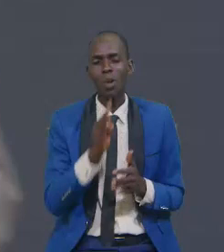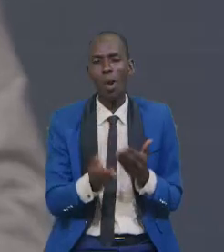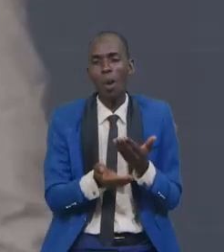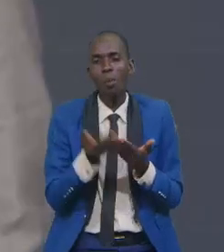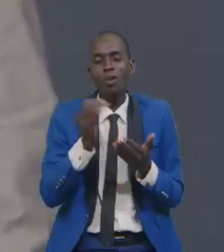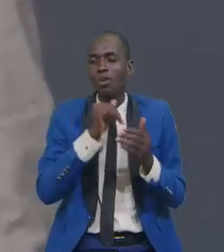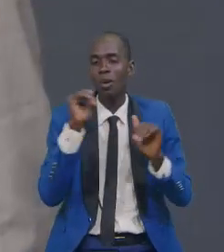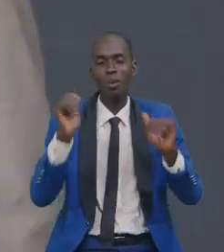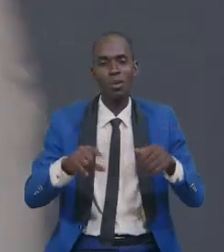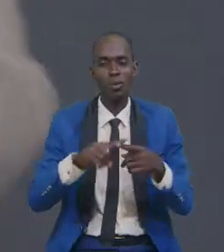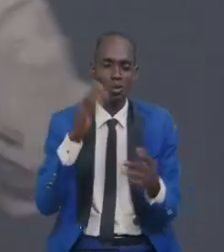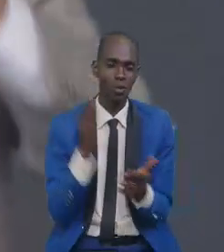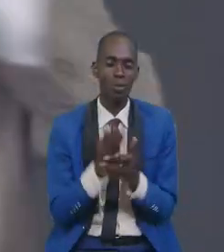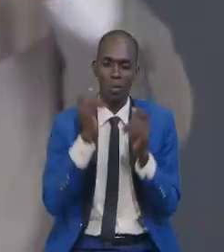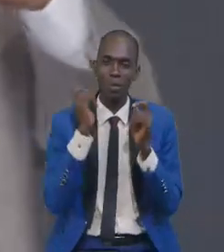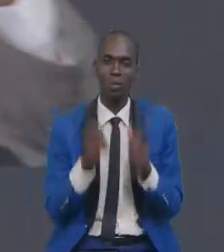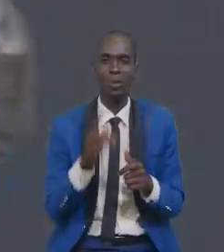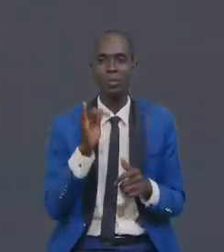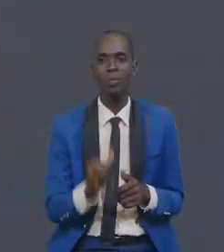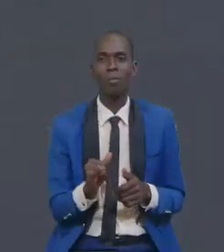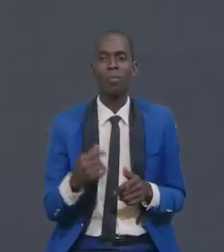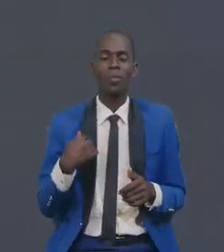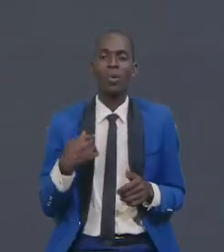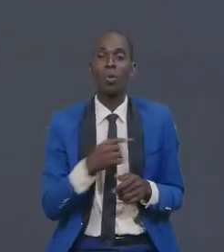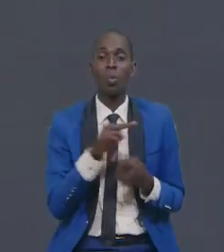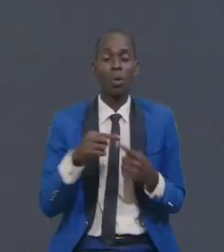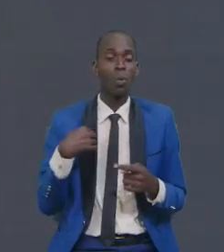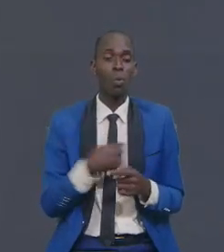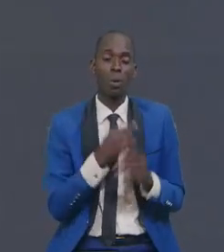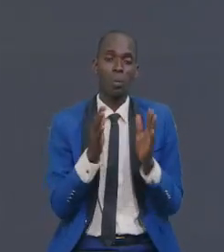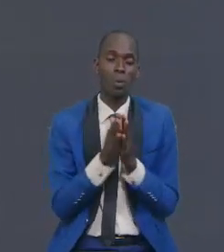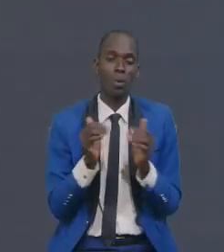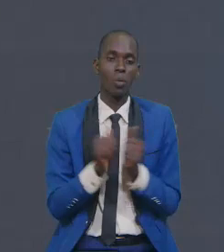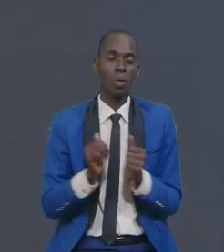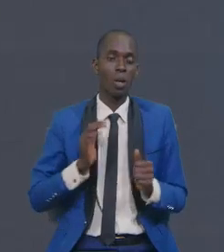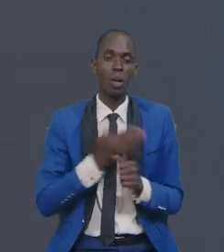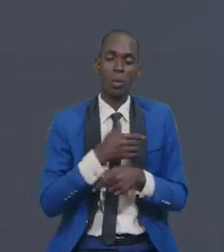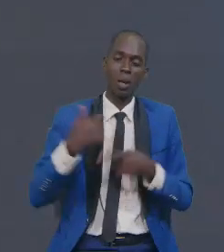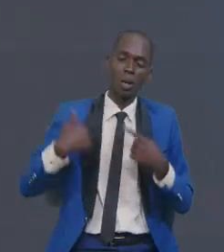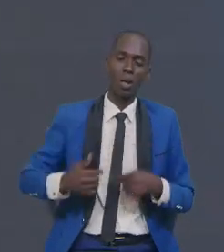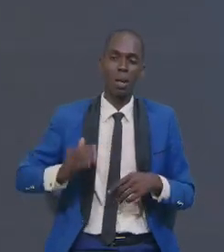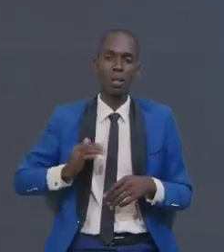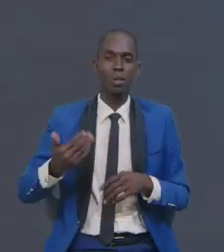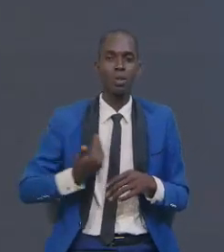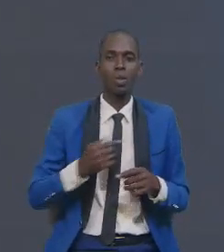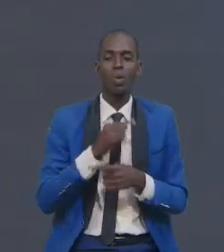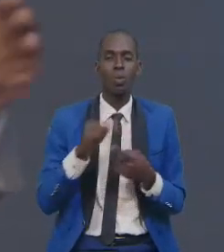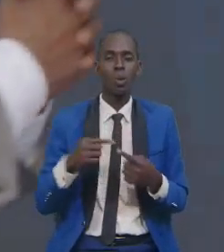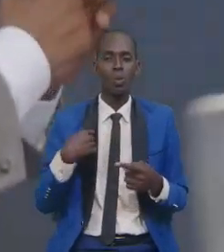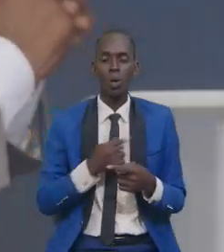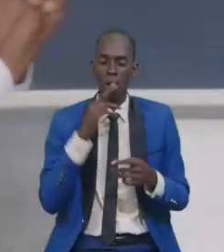stop immediately. When we're praying with our heart, with our mind, with our soul, when we're deep into